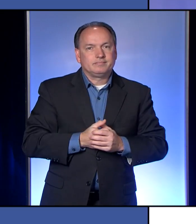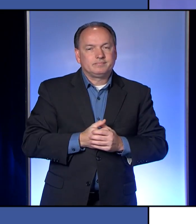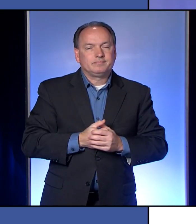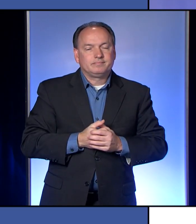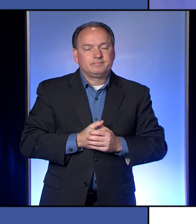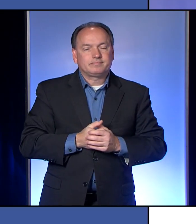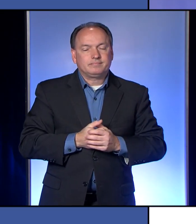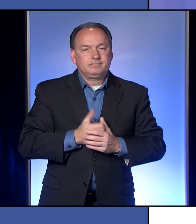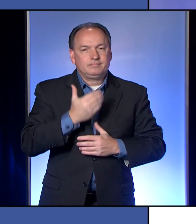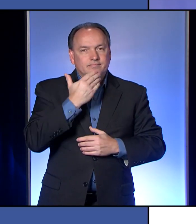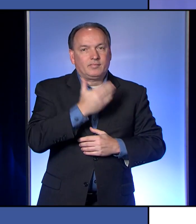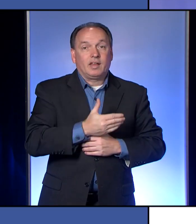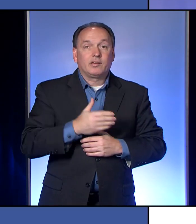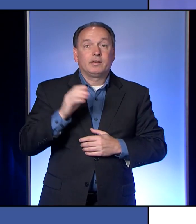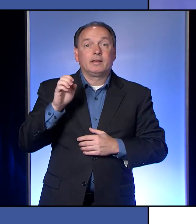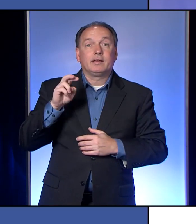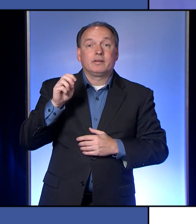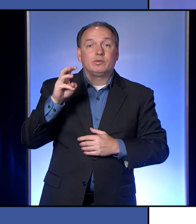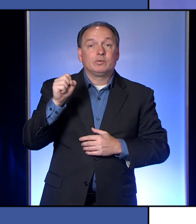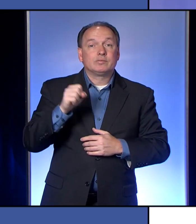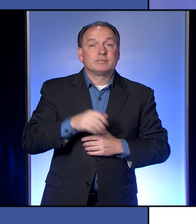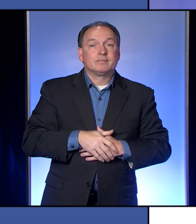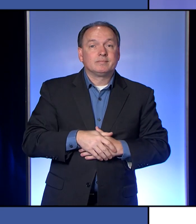Thank you. Erie News Now.